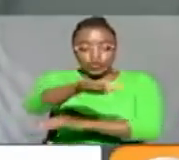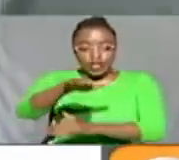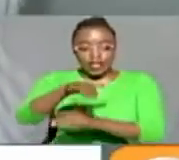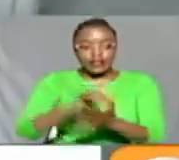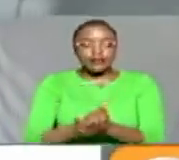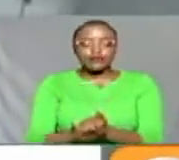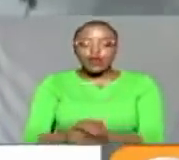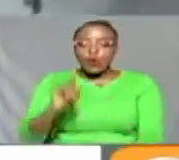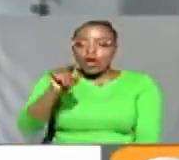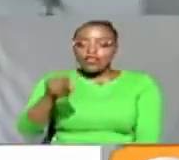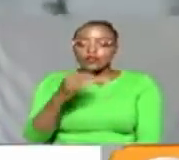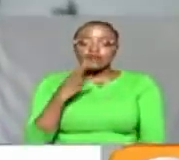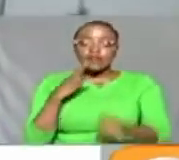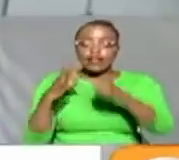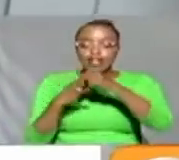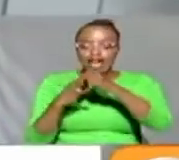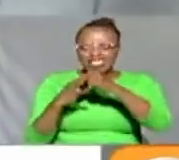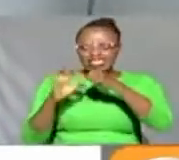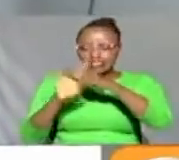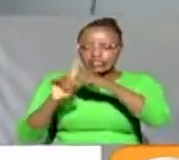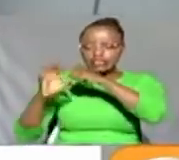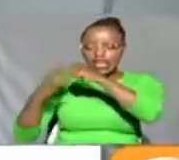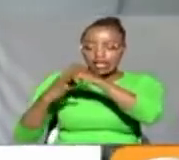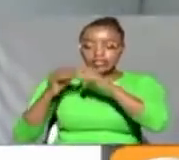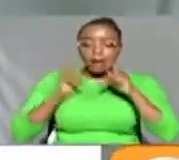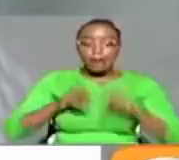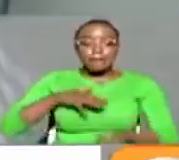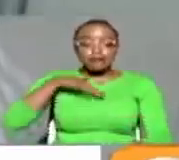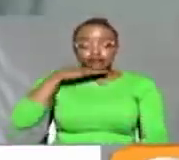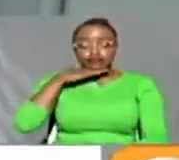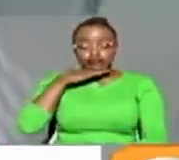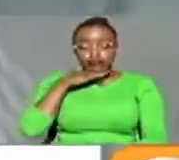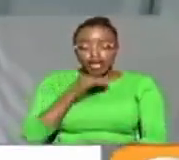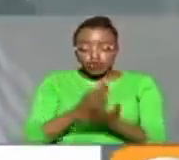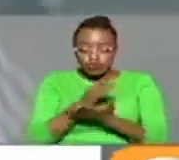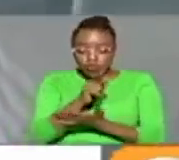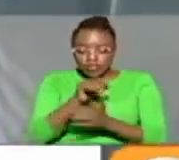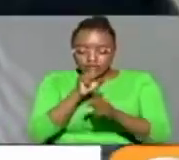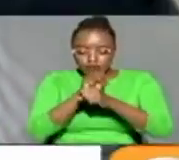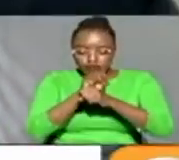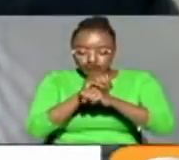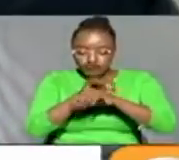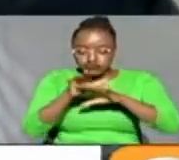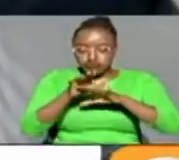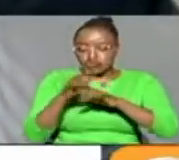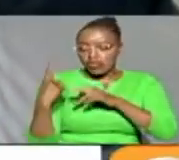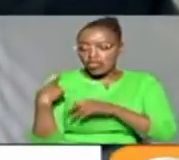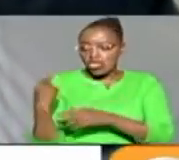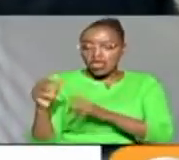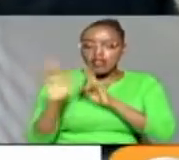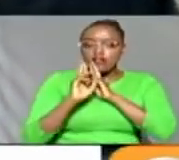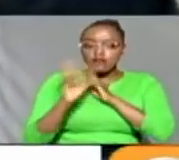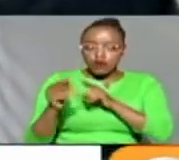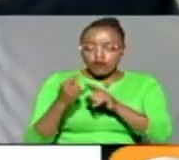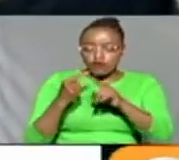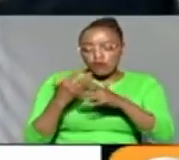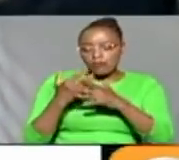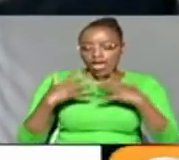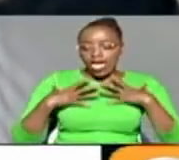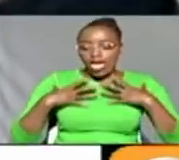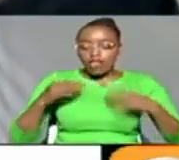At least 1,868 persons have died from the virus in China, with the latest report from the Wuhan Municipal Health